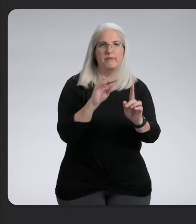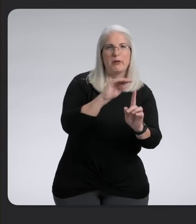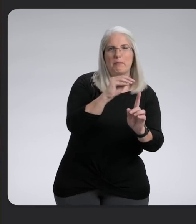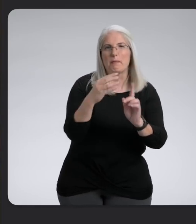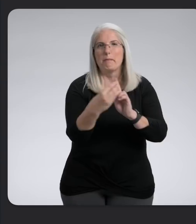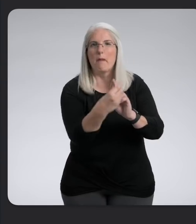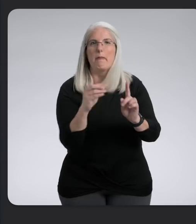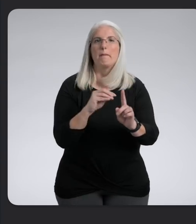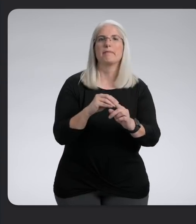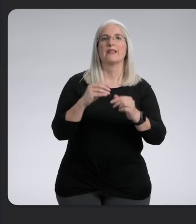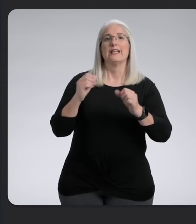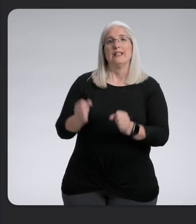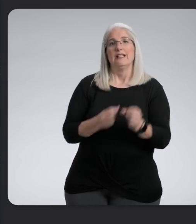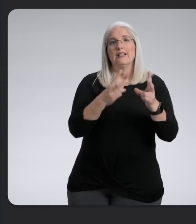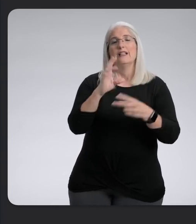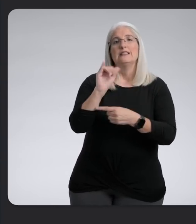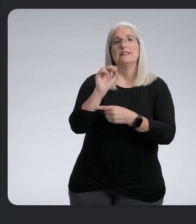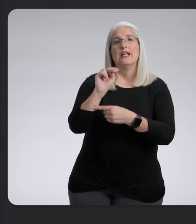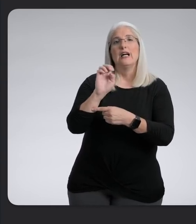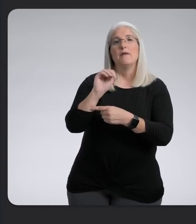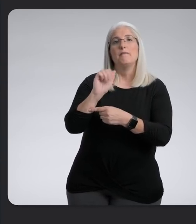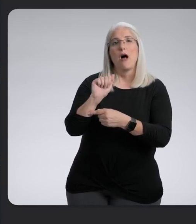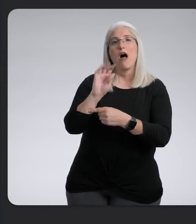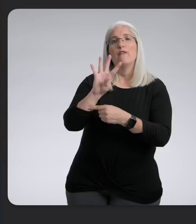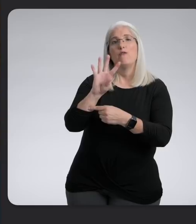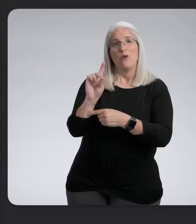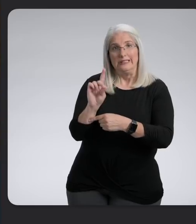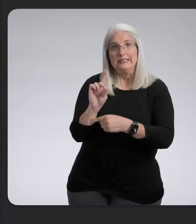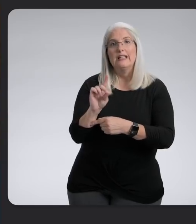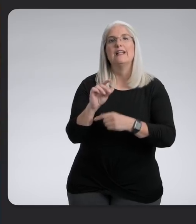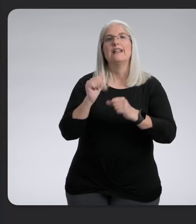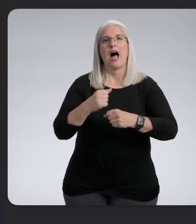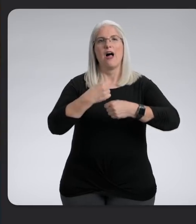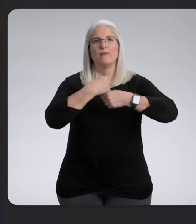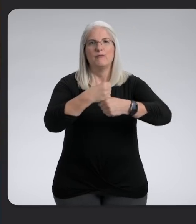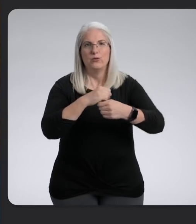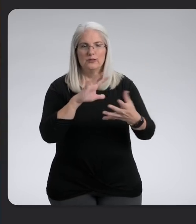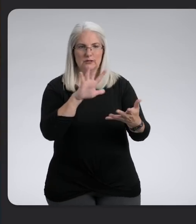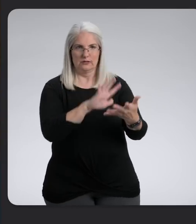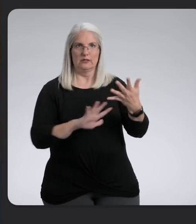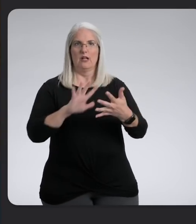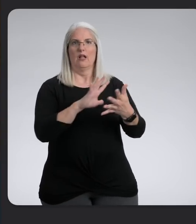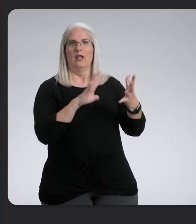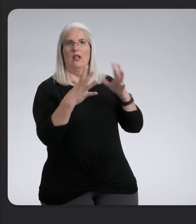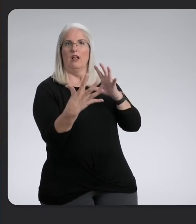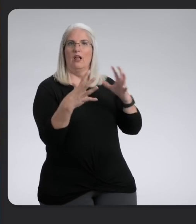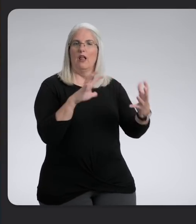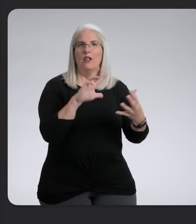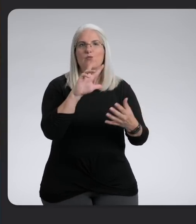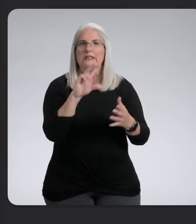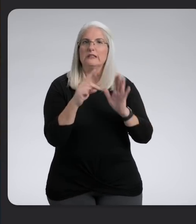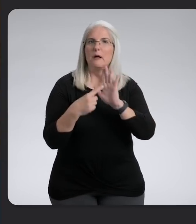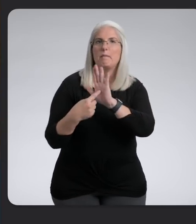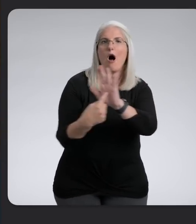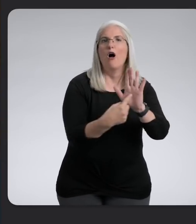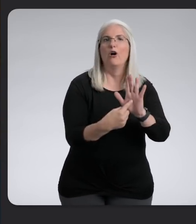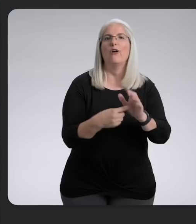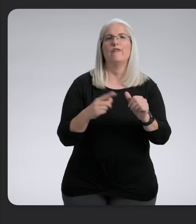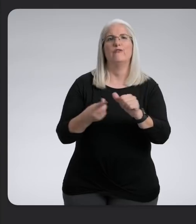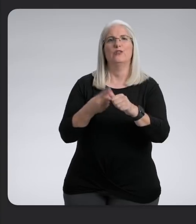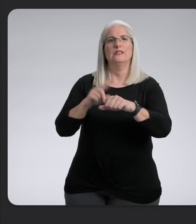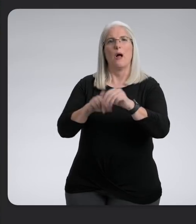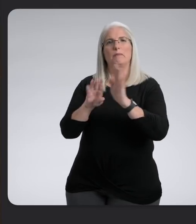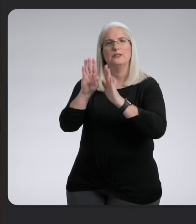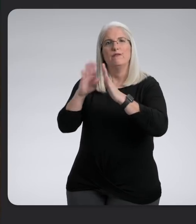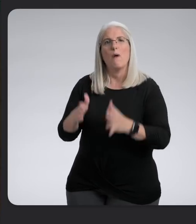Cinema 4D to create a lifelike 3D model. For the first time, developers can generate an AR preview of the model to ensure